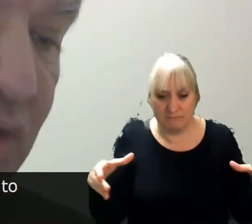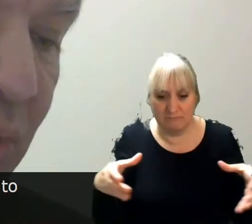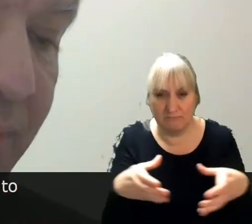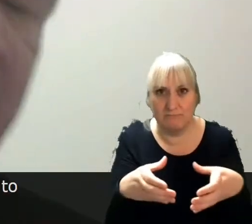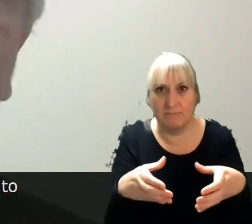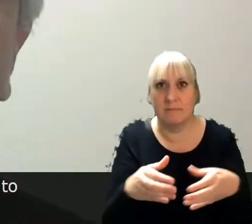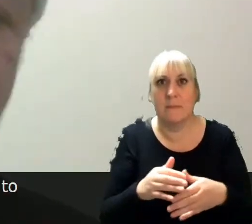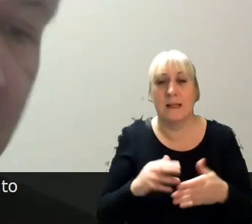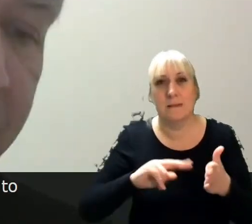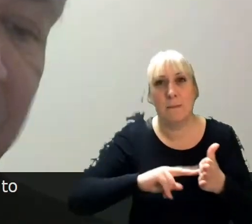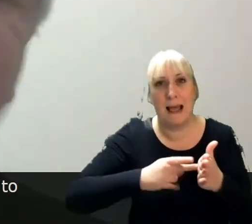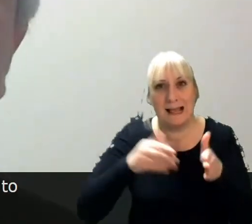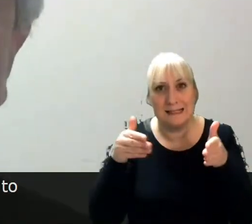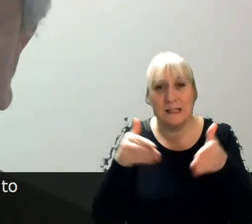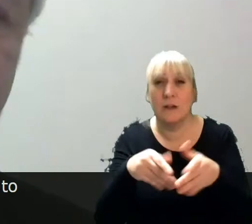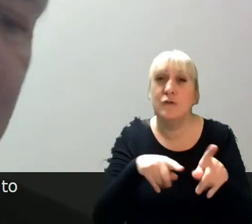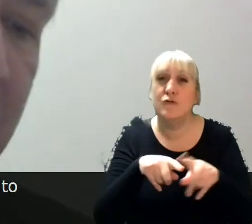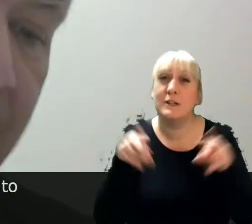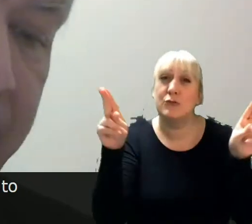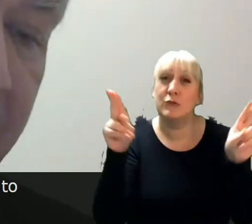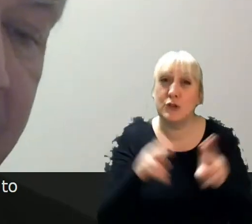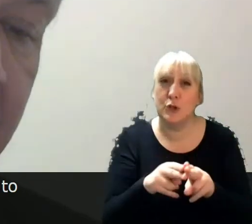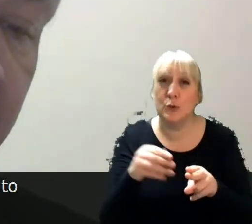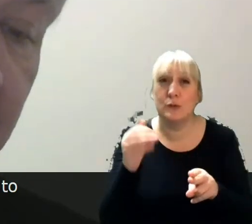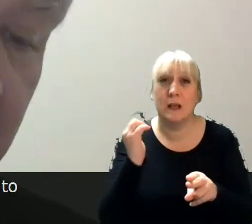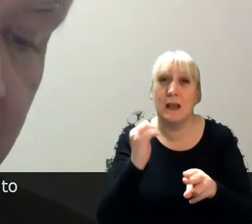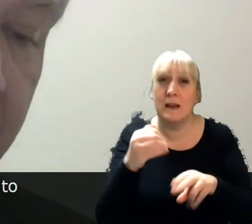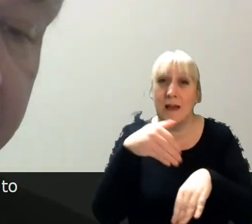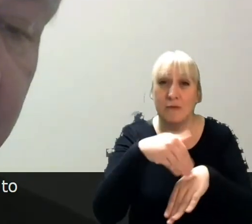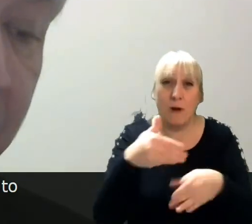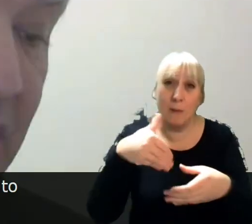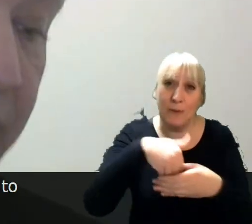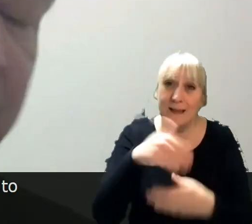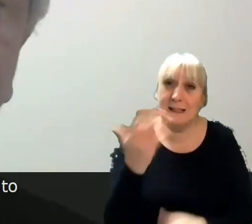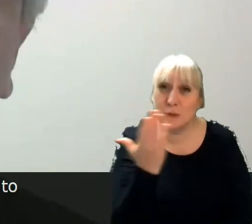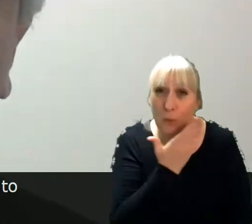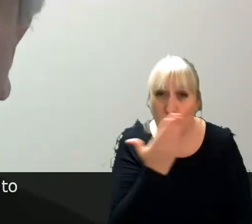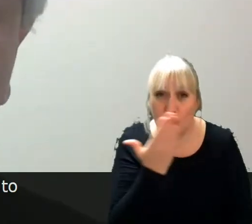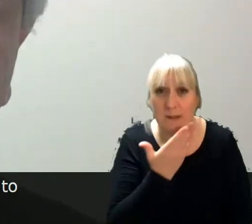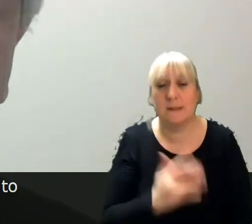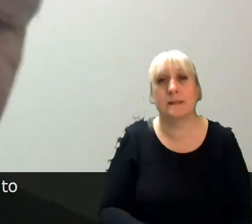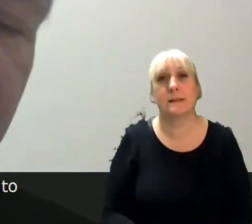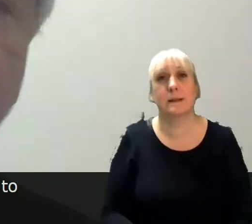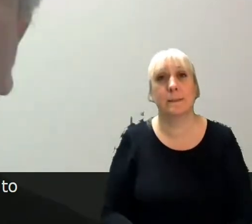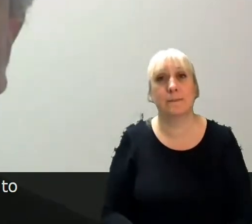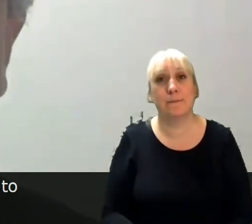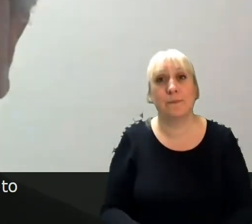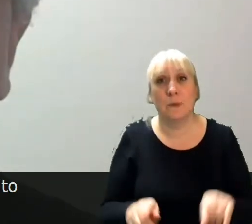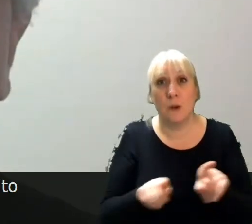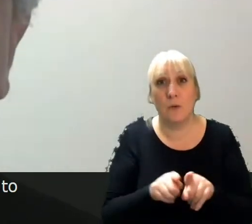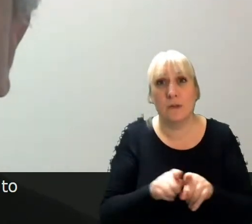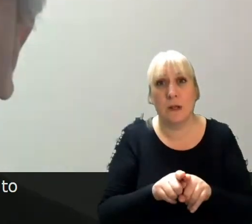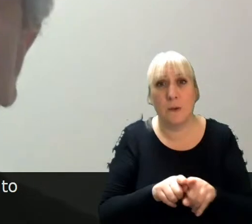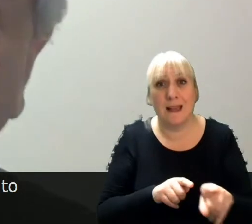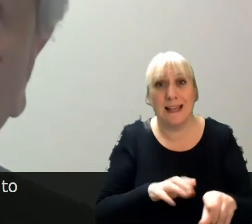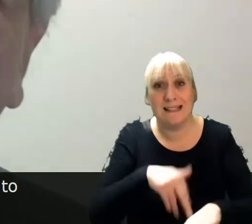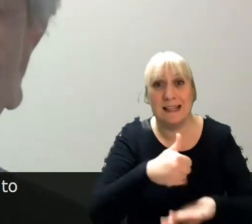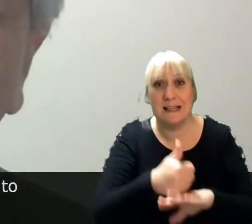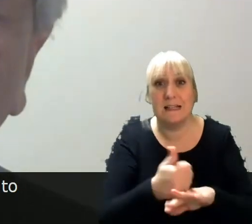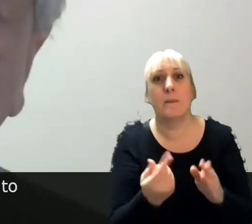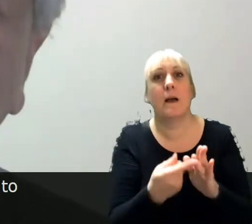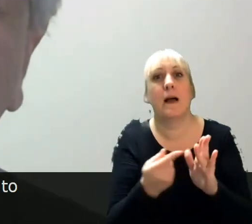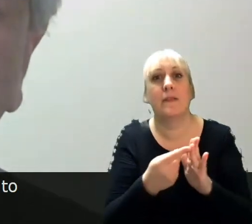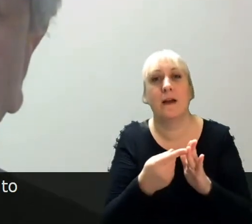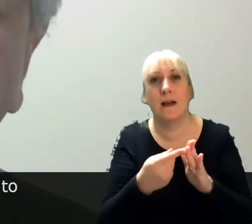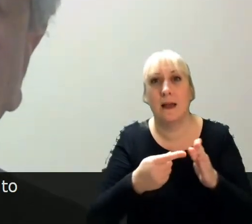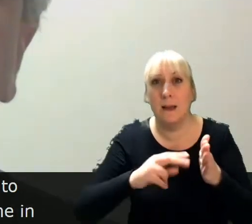down crime in schools. Creation of the first mayoral action crime plan for each of London's 32 boroughs. I could go on. And also he